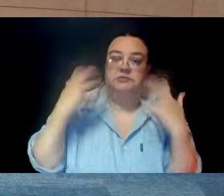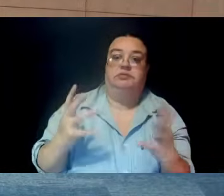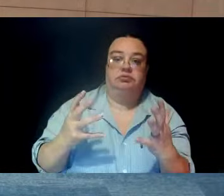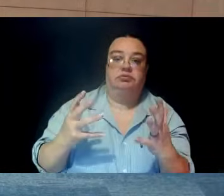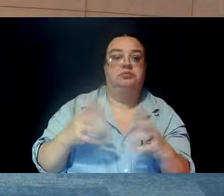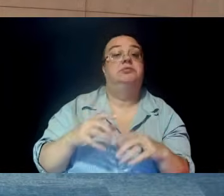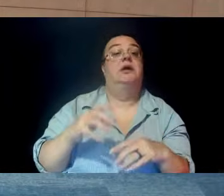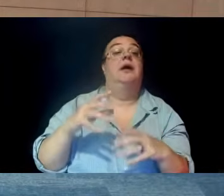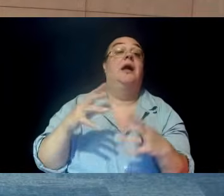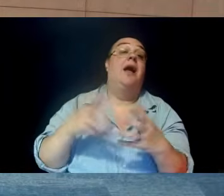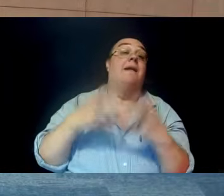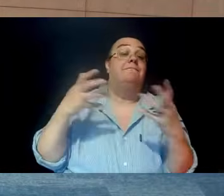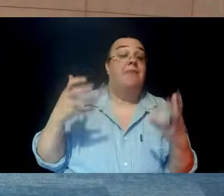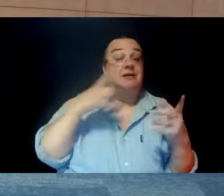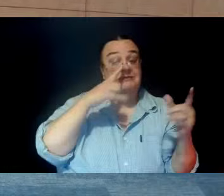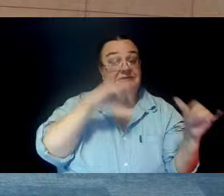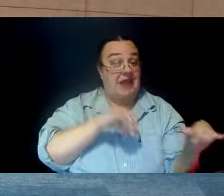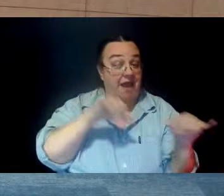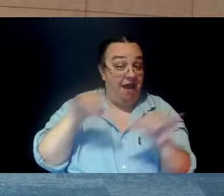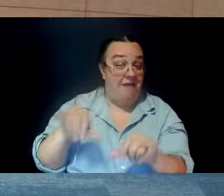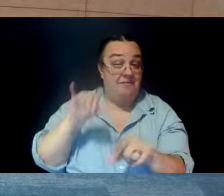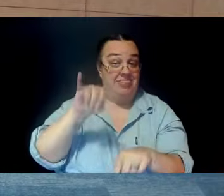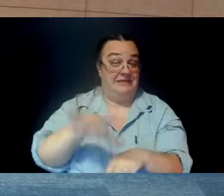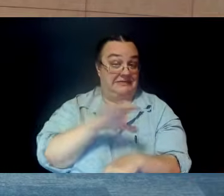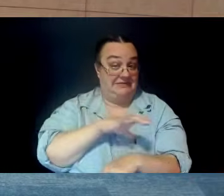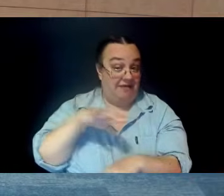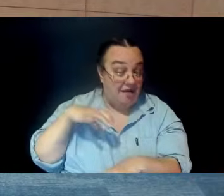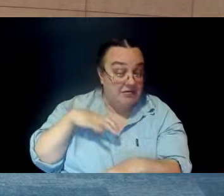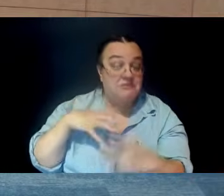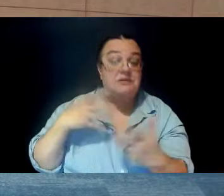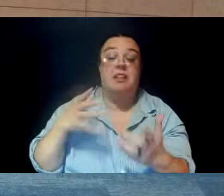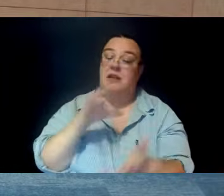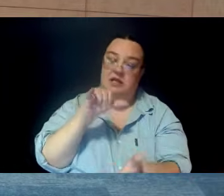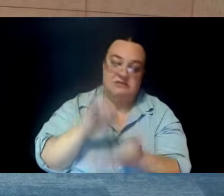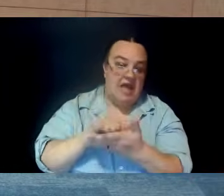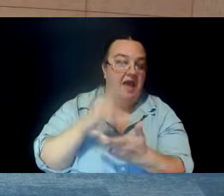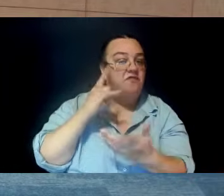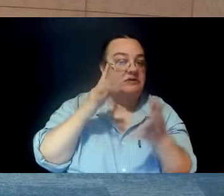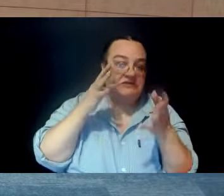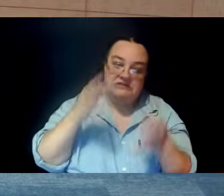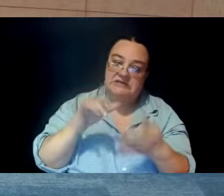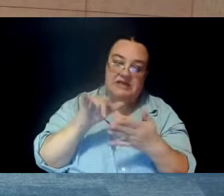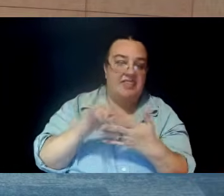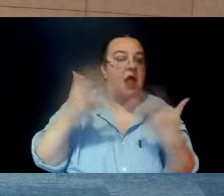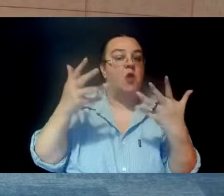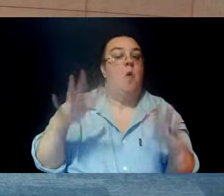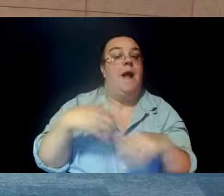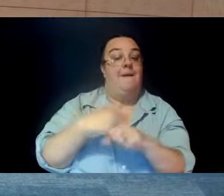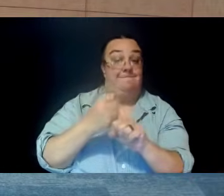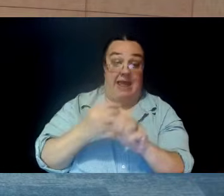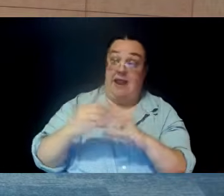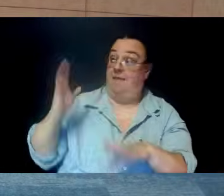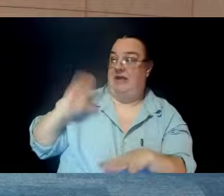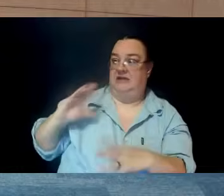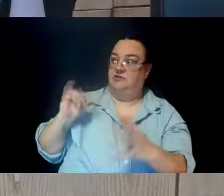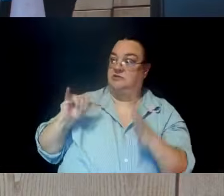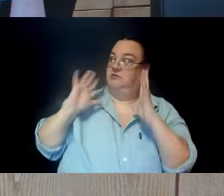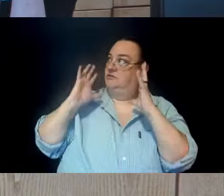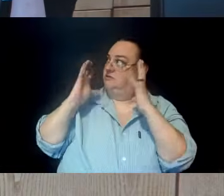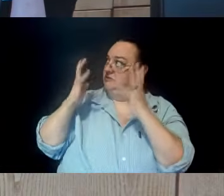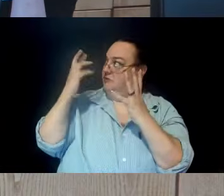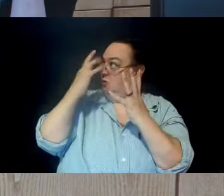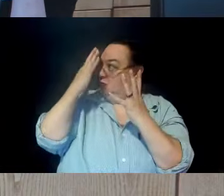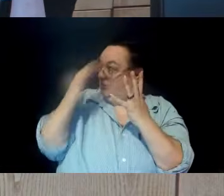In much the same way that this council does that for decisions that have been made in the past as well. For